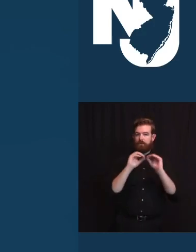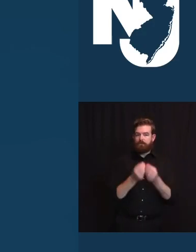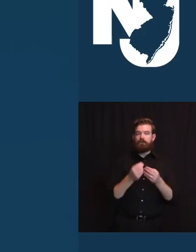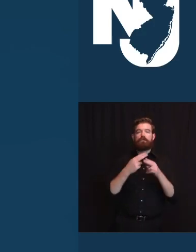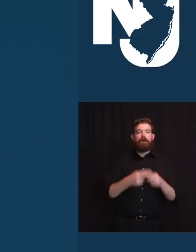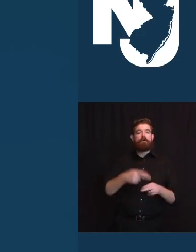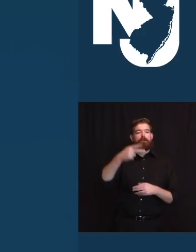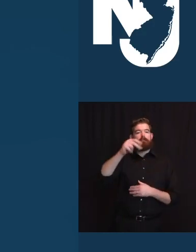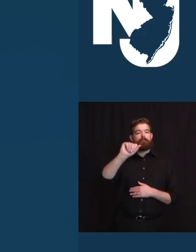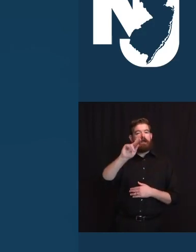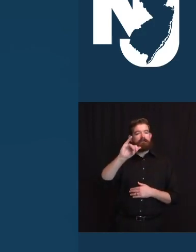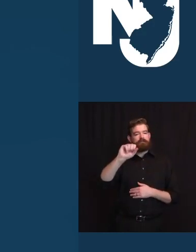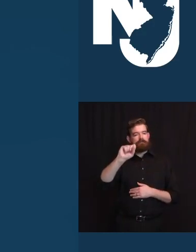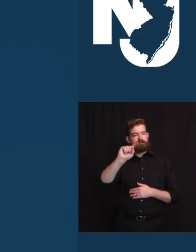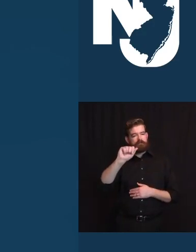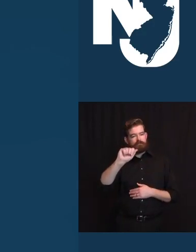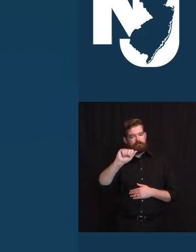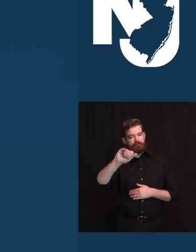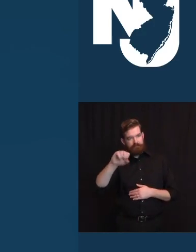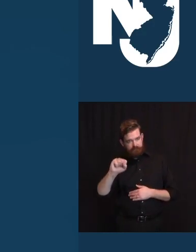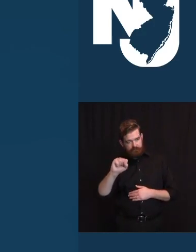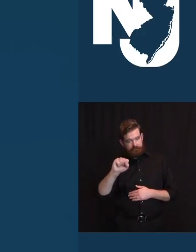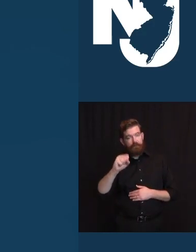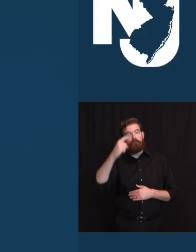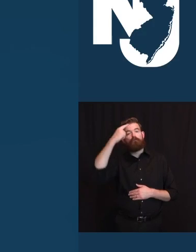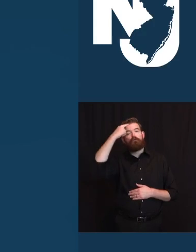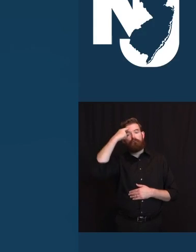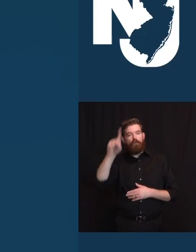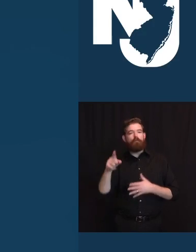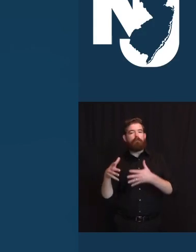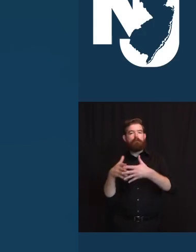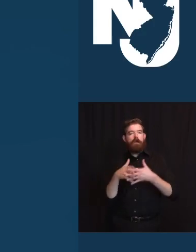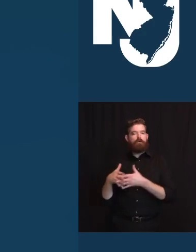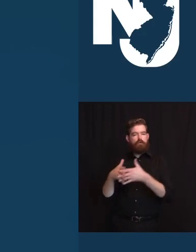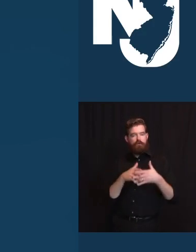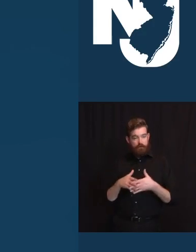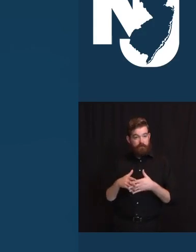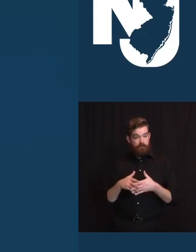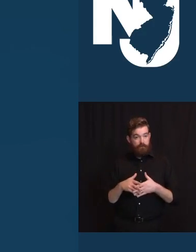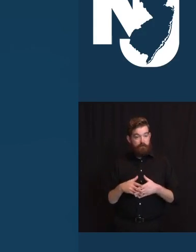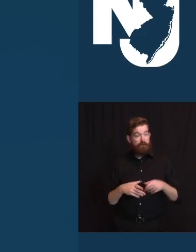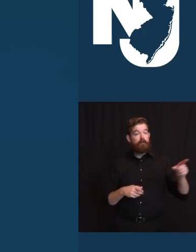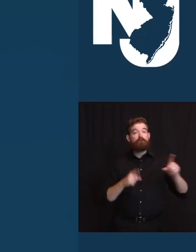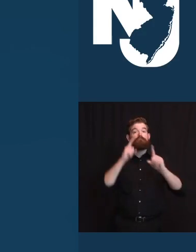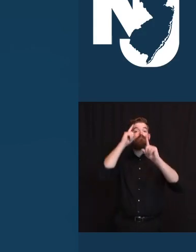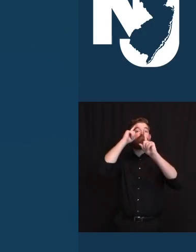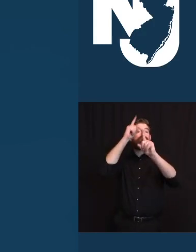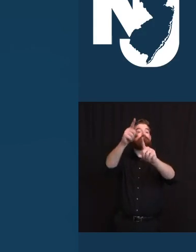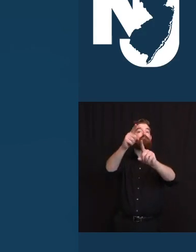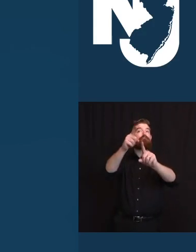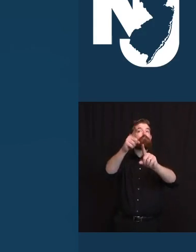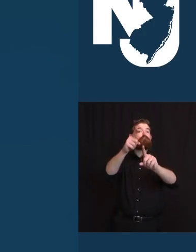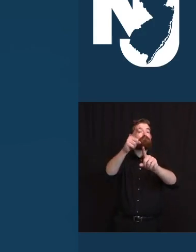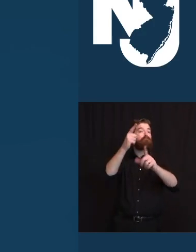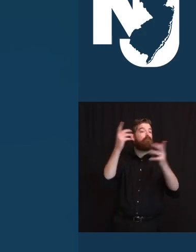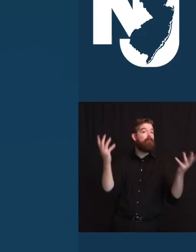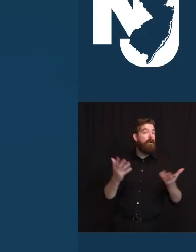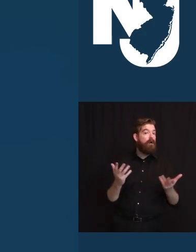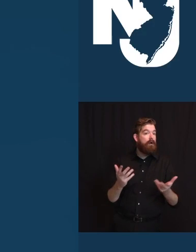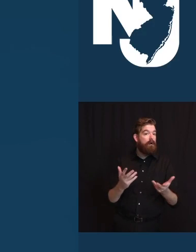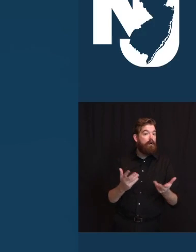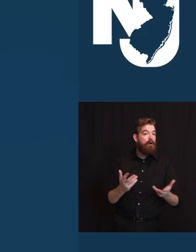for Pakistanis for America was to increase voter registration and turnout. But following the September 11th attacks, he broadened its mission